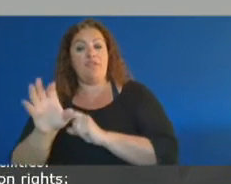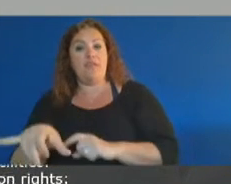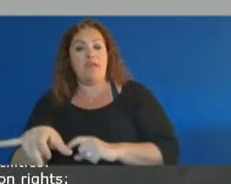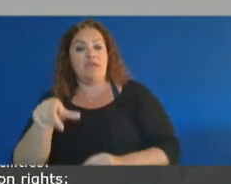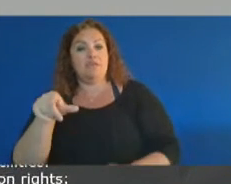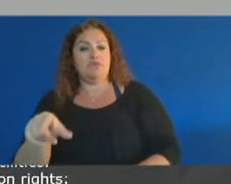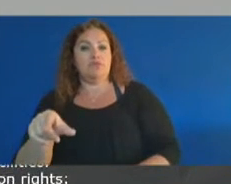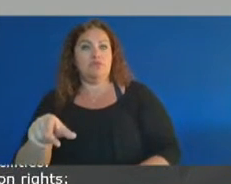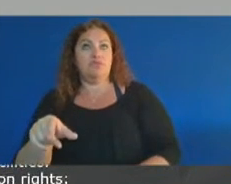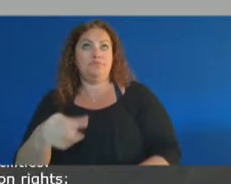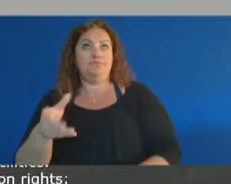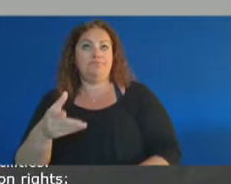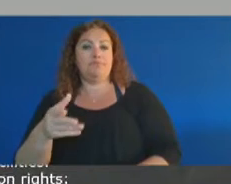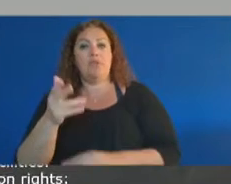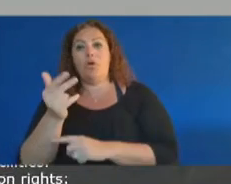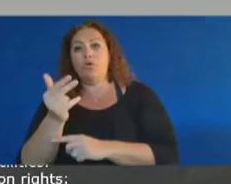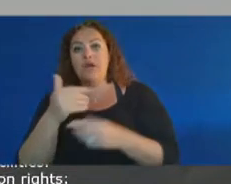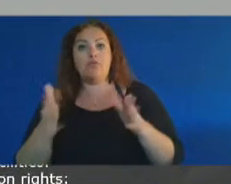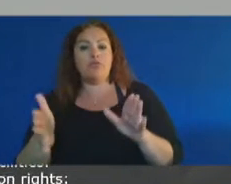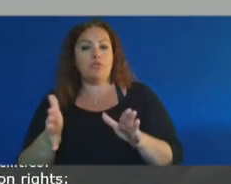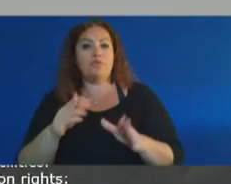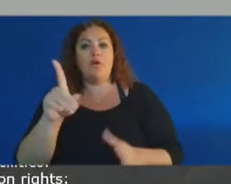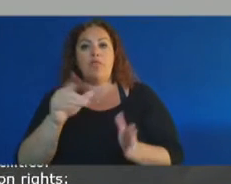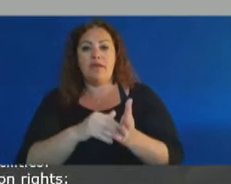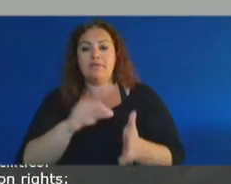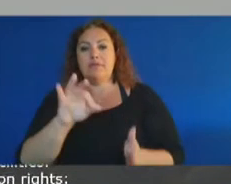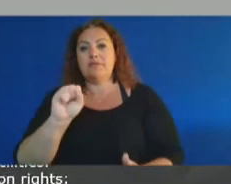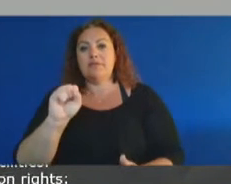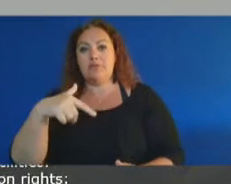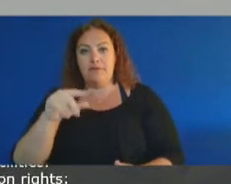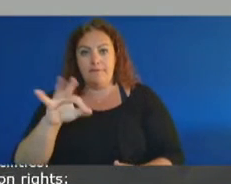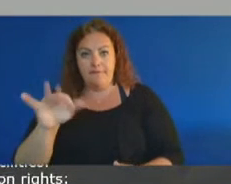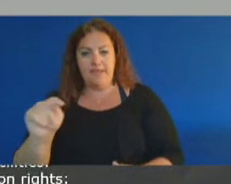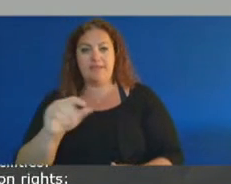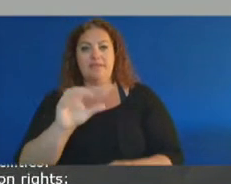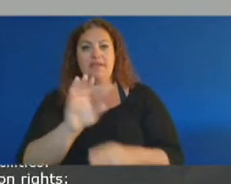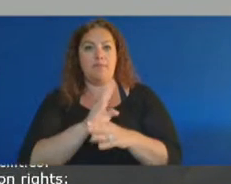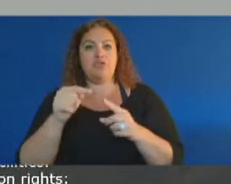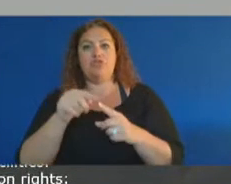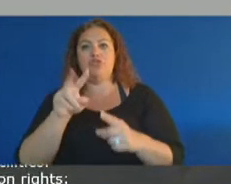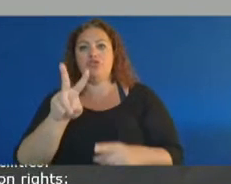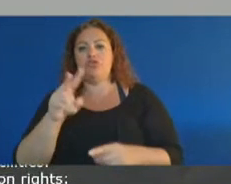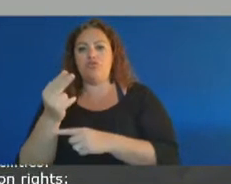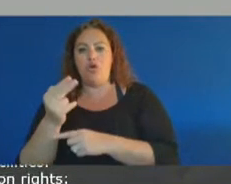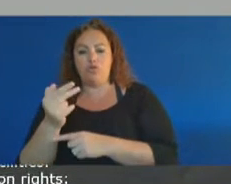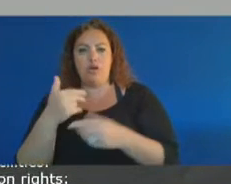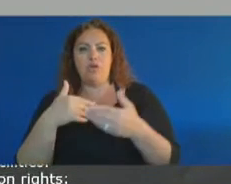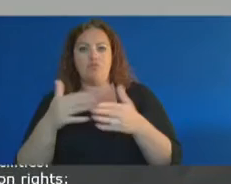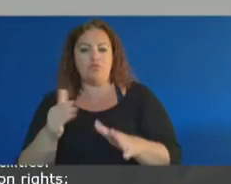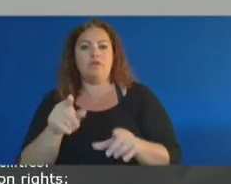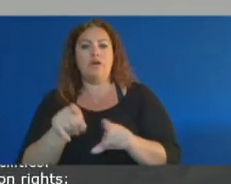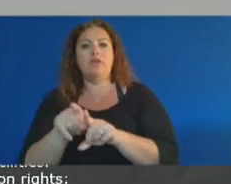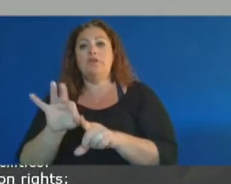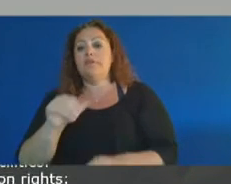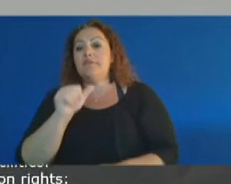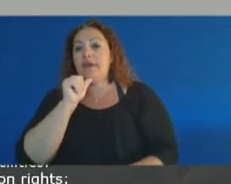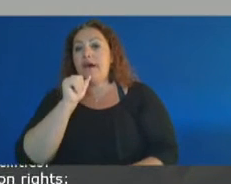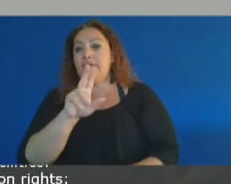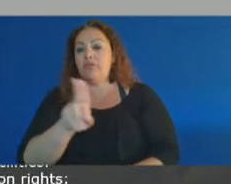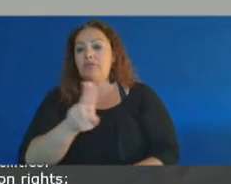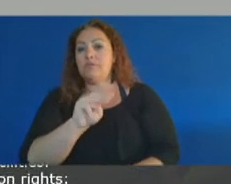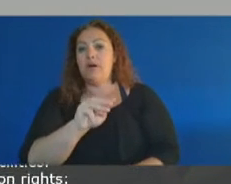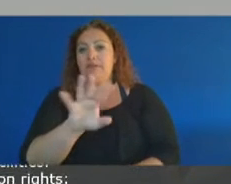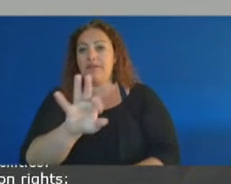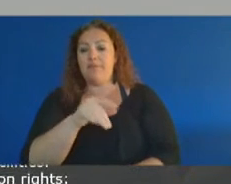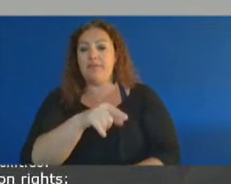uh hotel rooms at a rate of 1,000 squ ft of commercial to two hotel rooms and if also if there's unused multif family uh that may